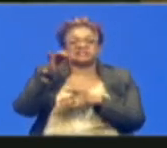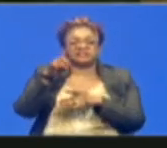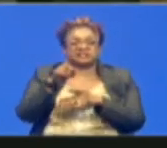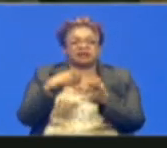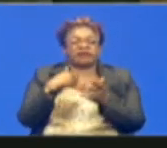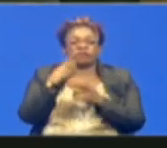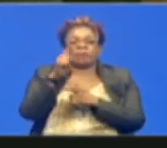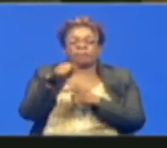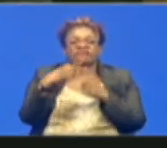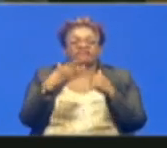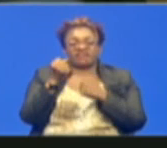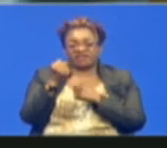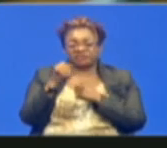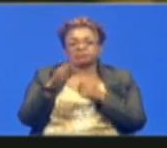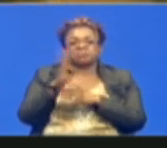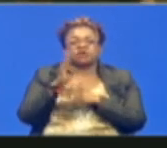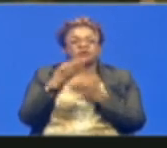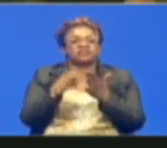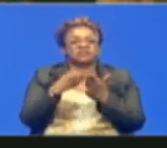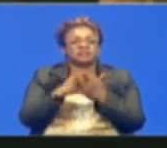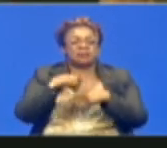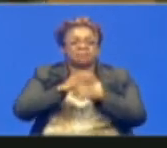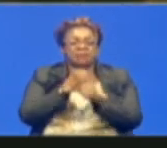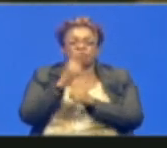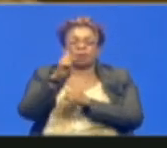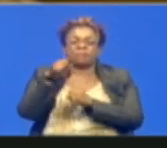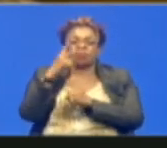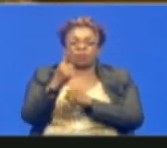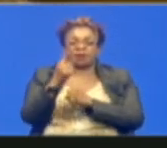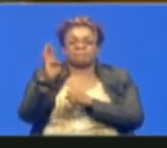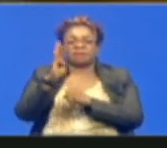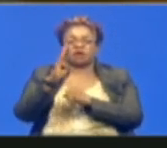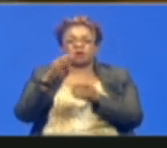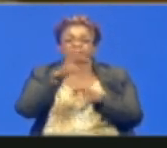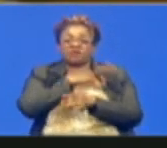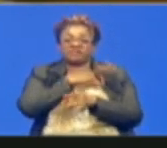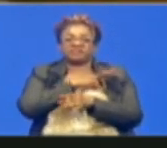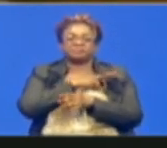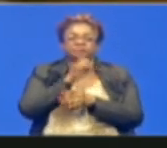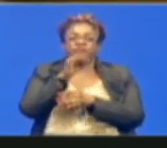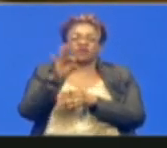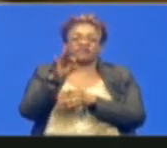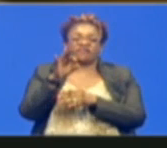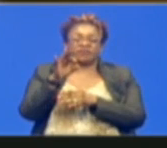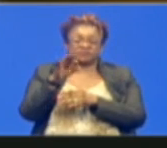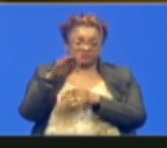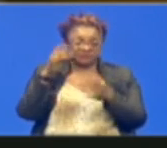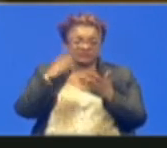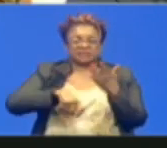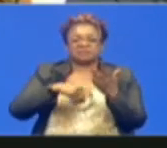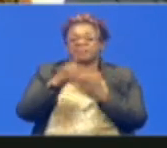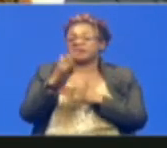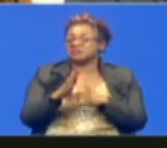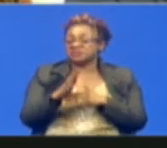1.5 billion shillings and make a 1.1 billion shillings profit off the taxpayers. Eunice